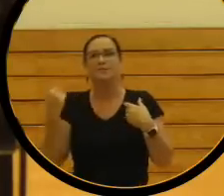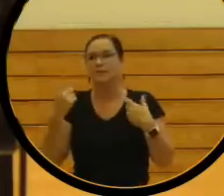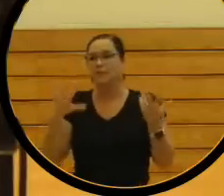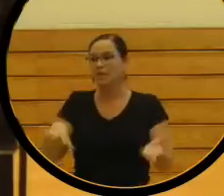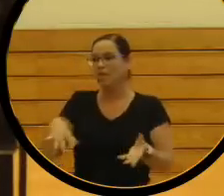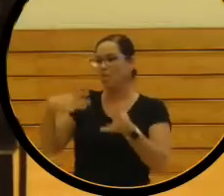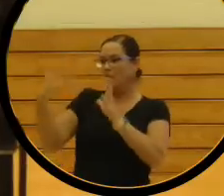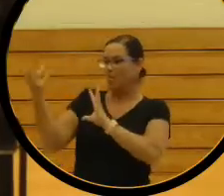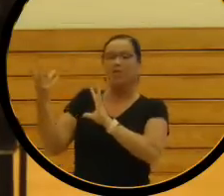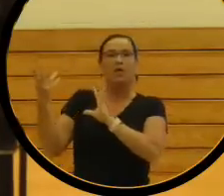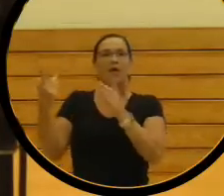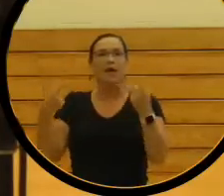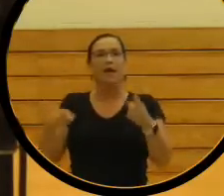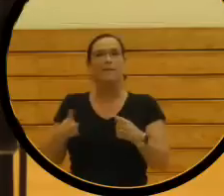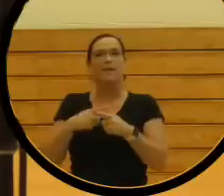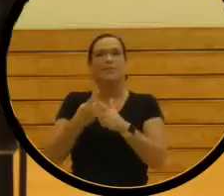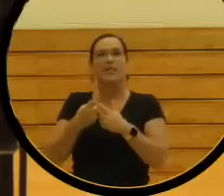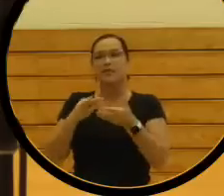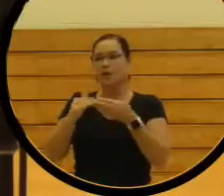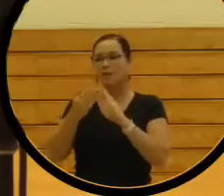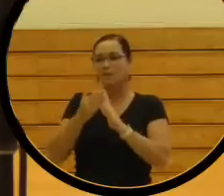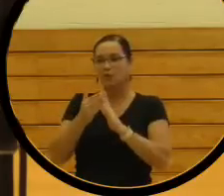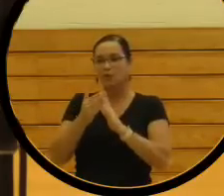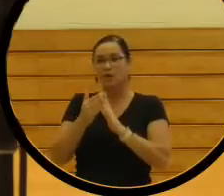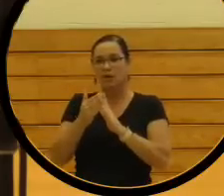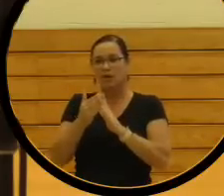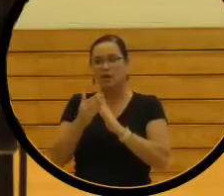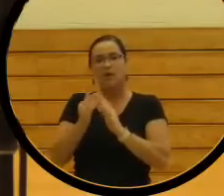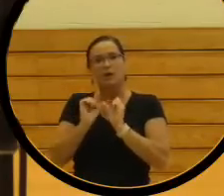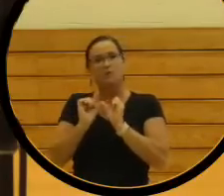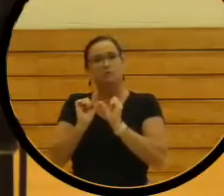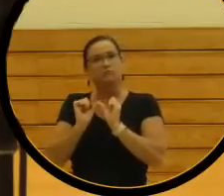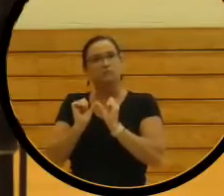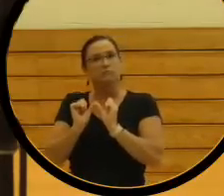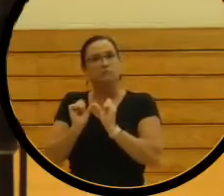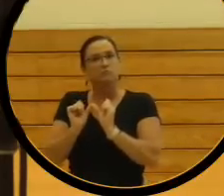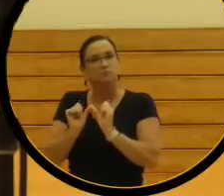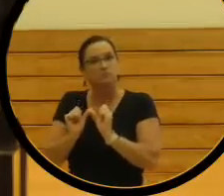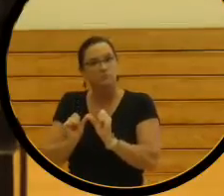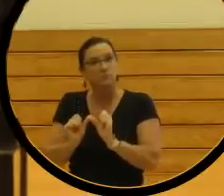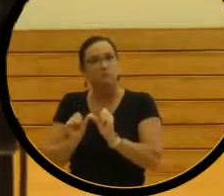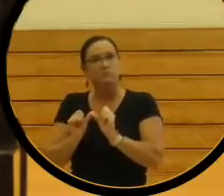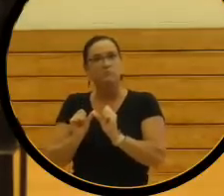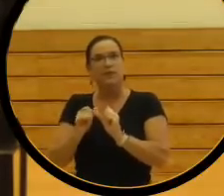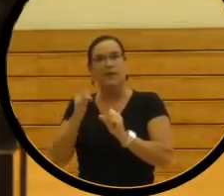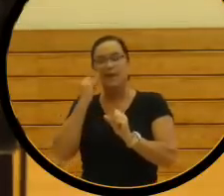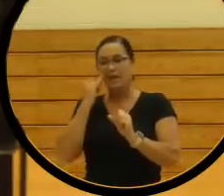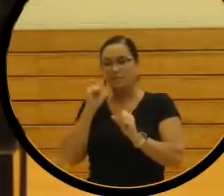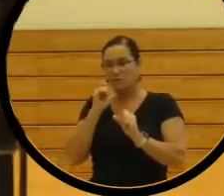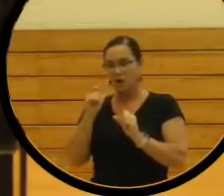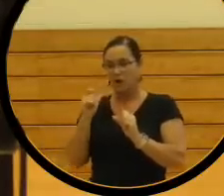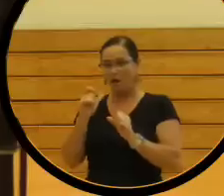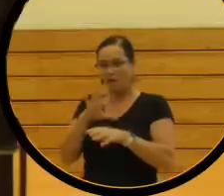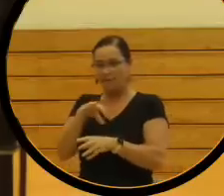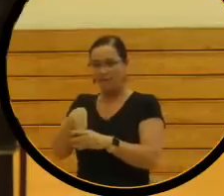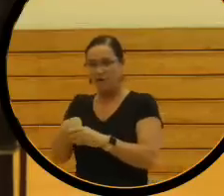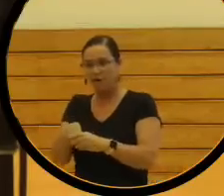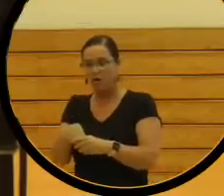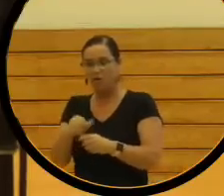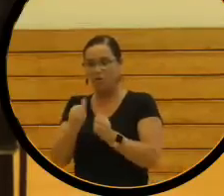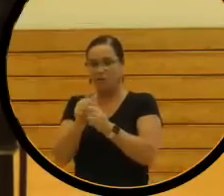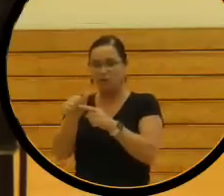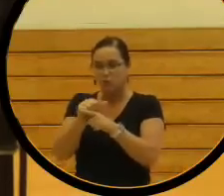that communities are not as deeply impacted as they would be had we not made that investment, not only in training